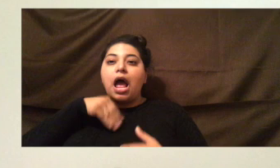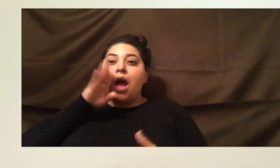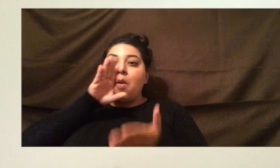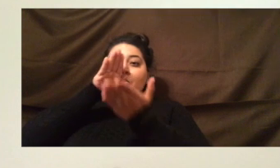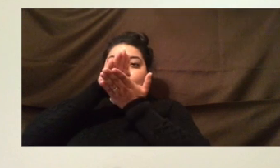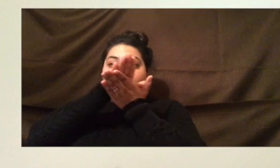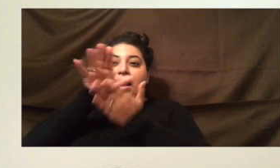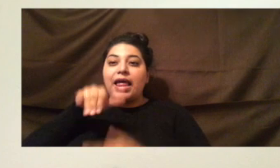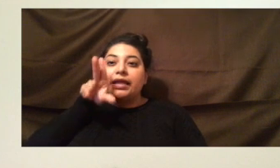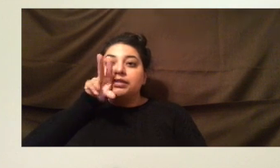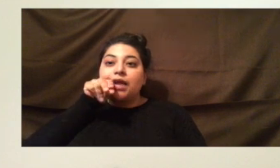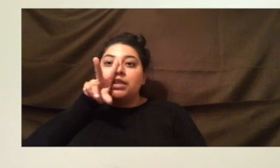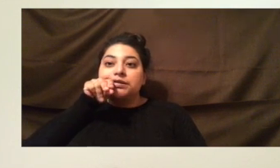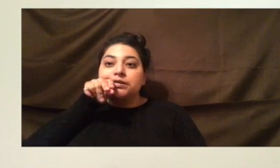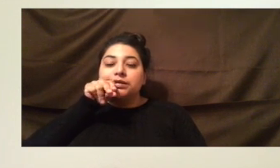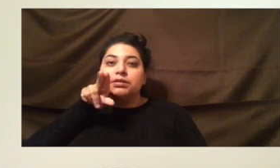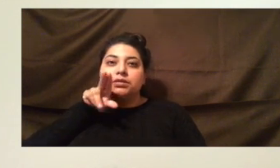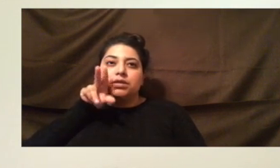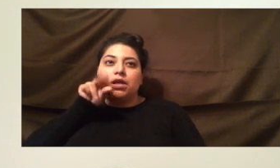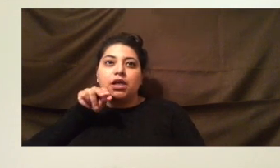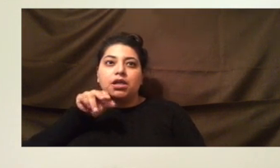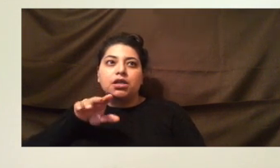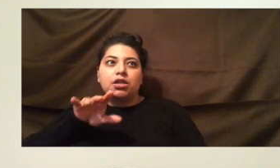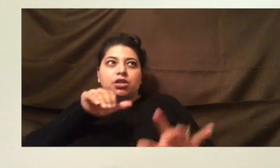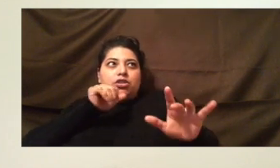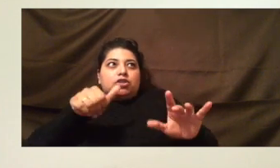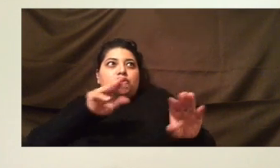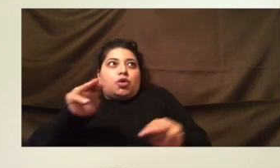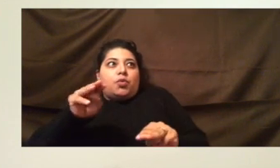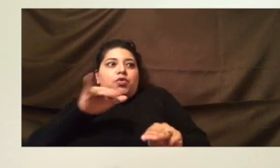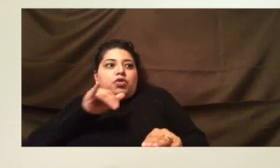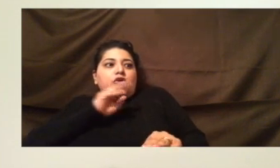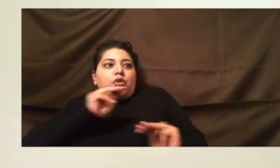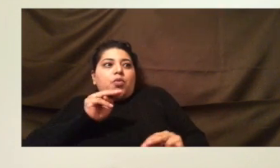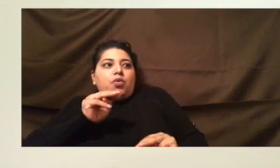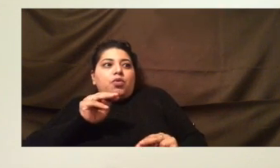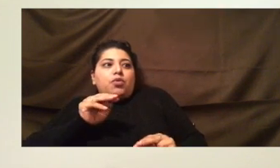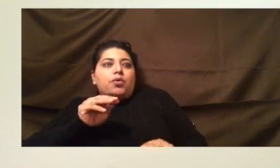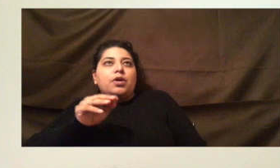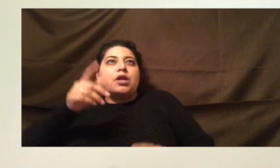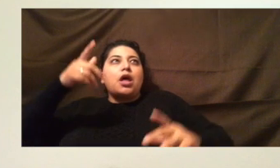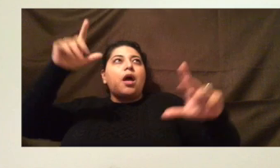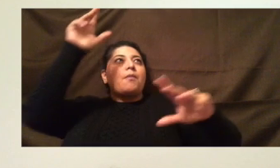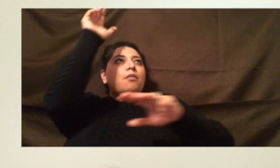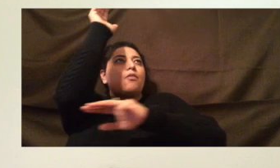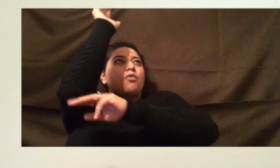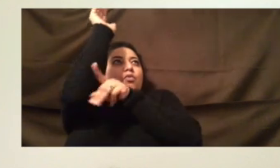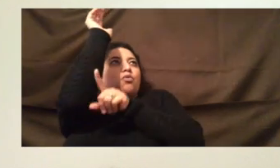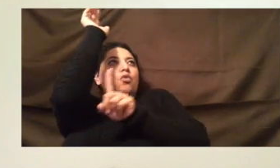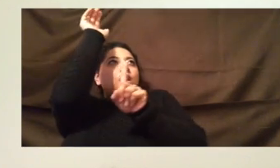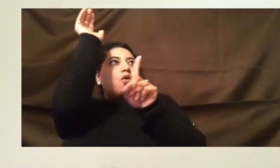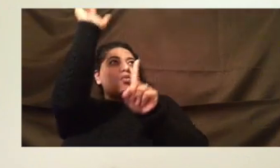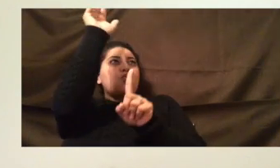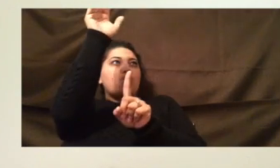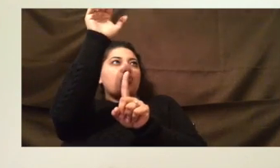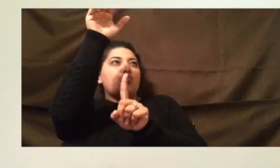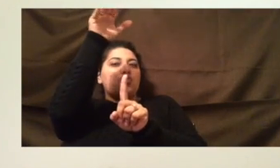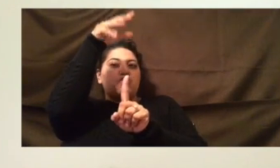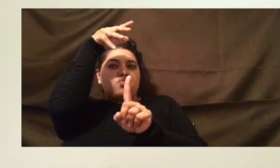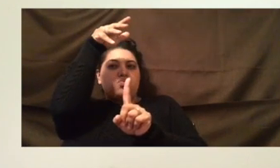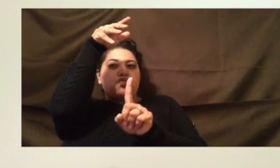panic. Don't move, said Jack. He stepped slowly down the hill toward Annie. The huge dinosaur was